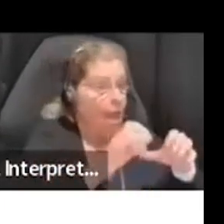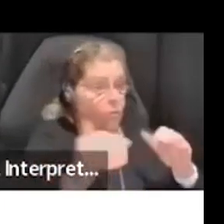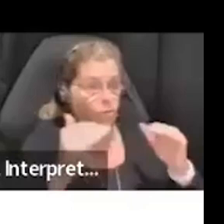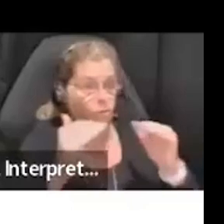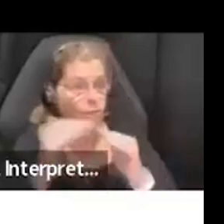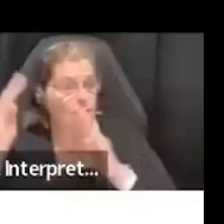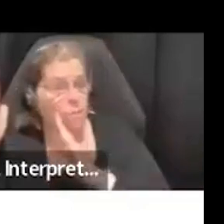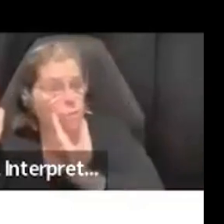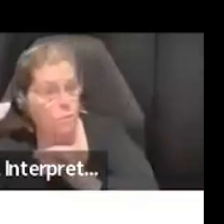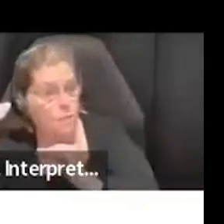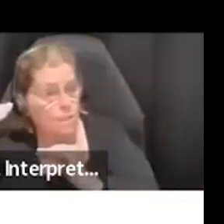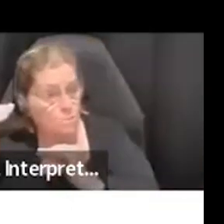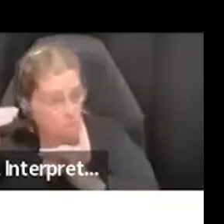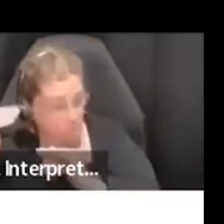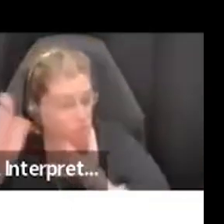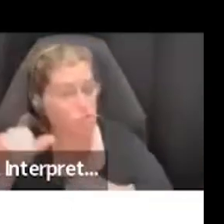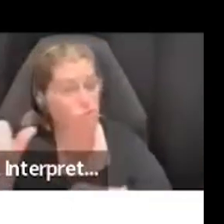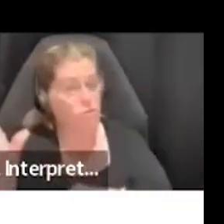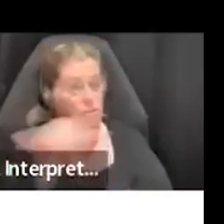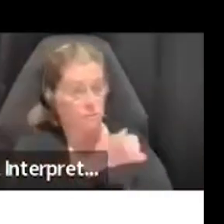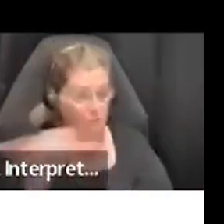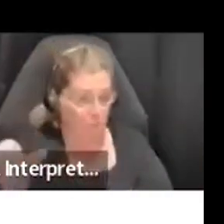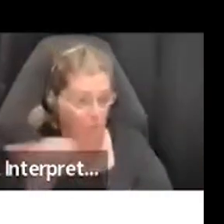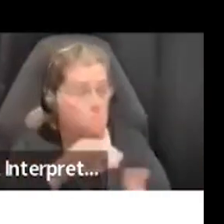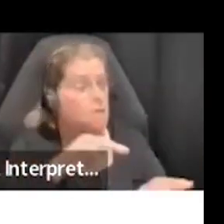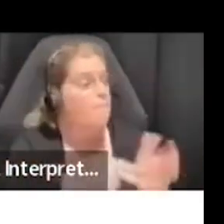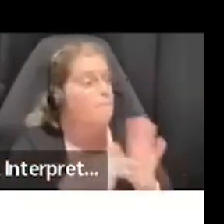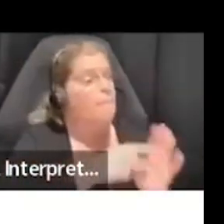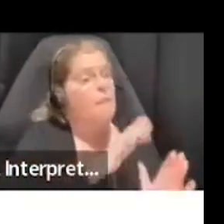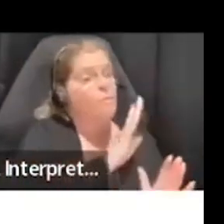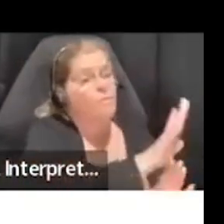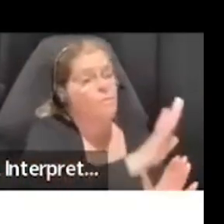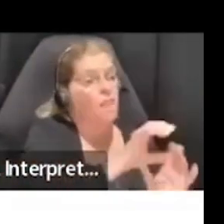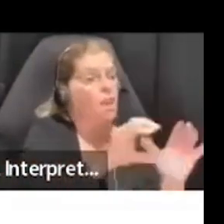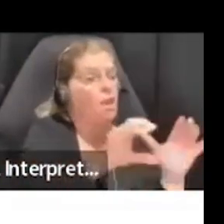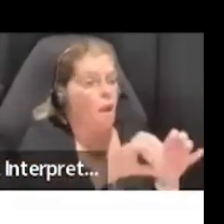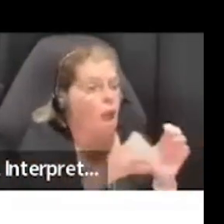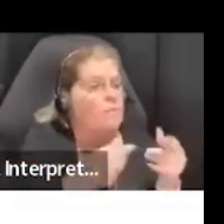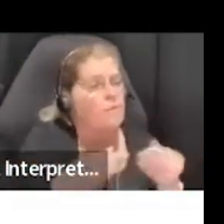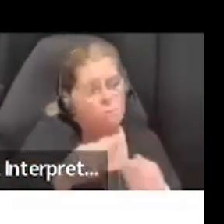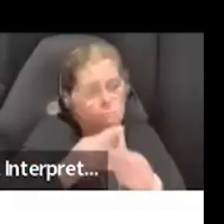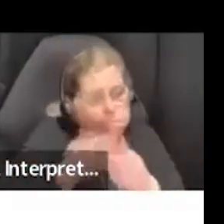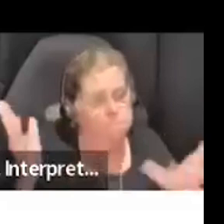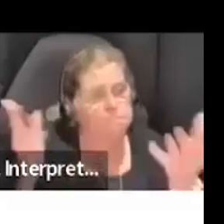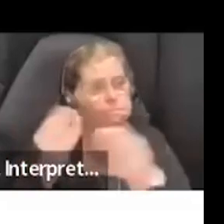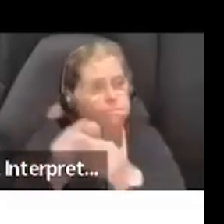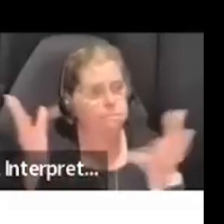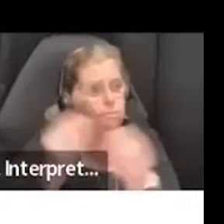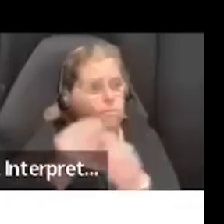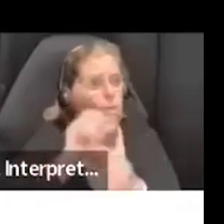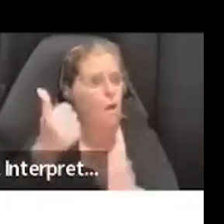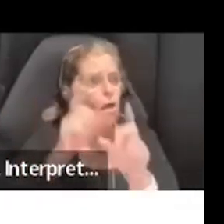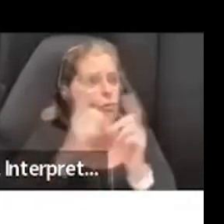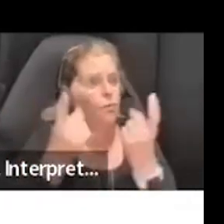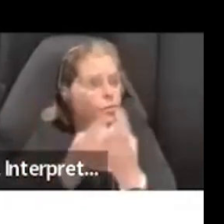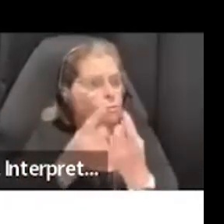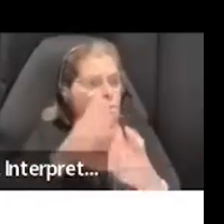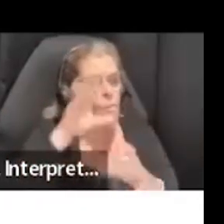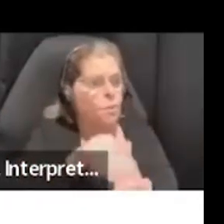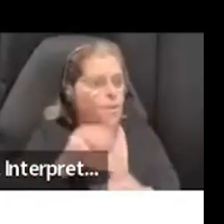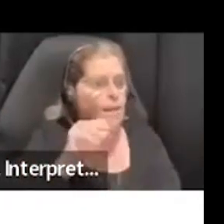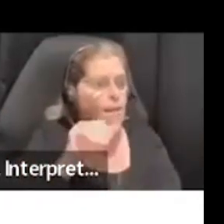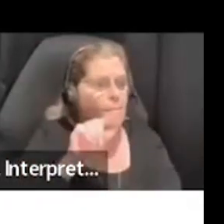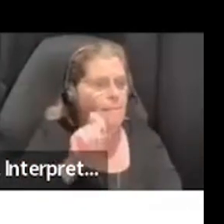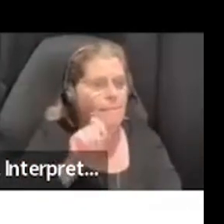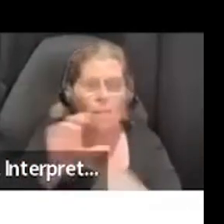their collaboration within the various content and other departments at Maryland State should